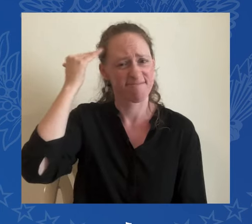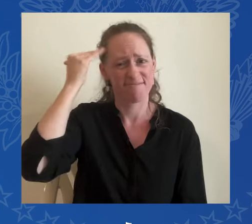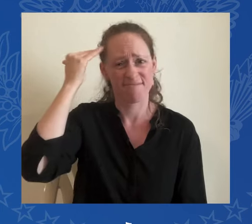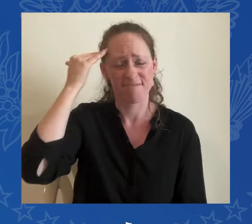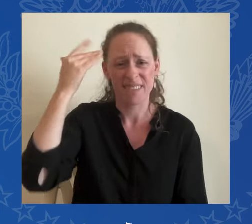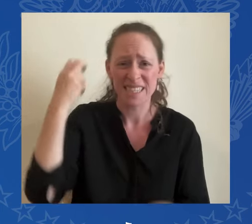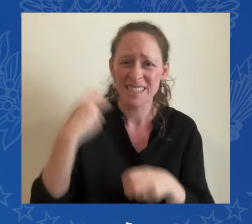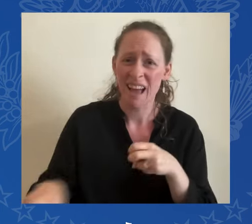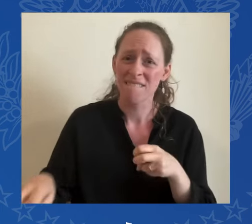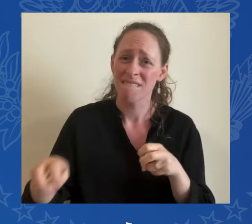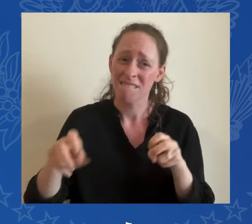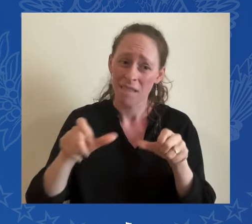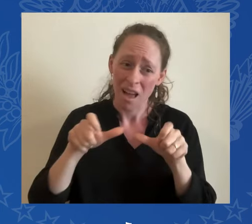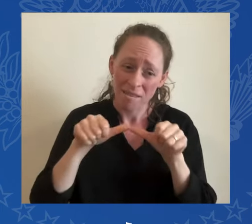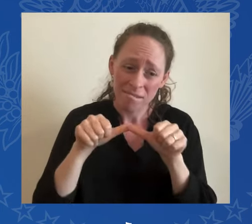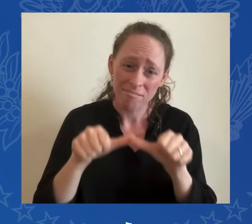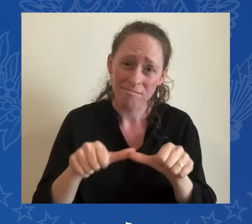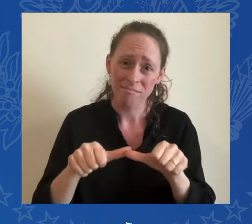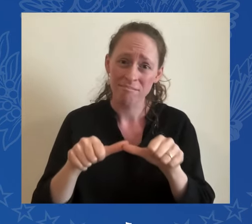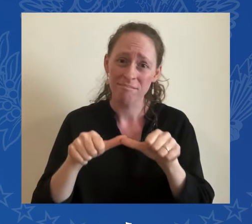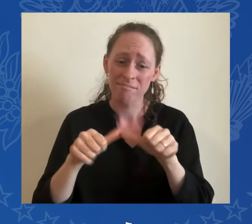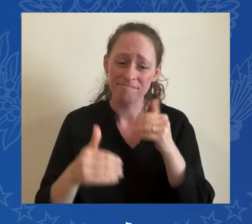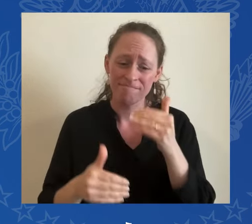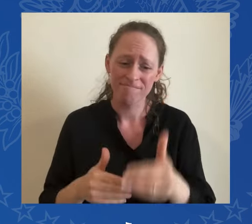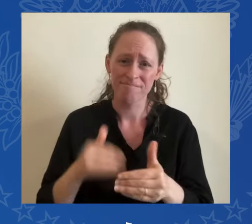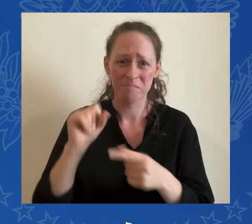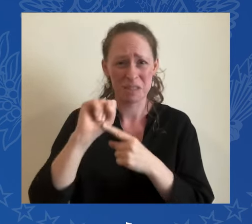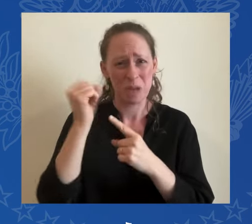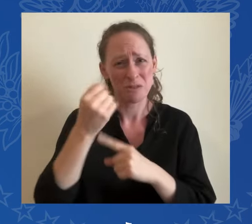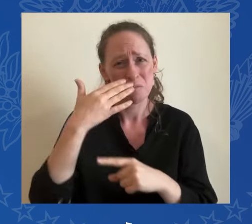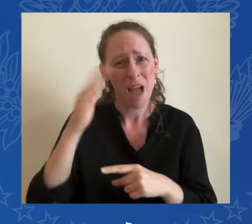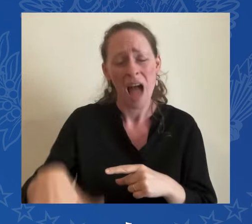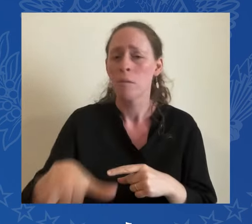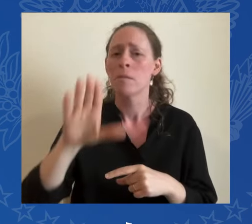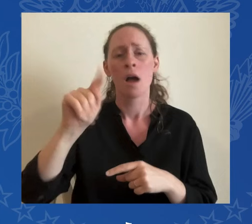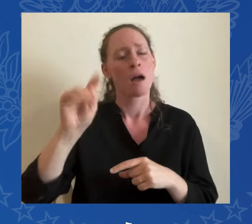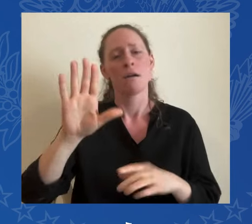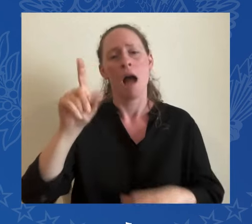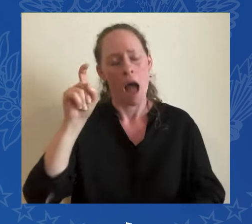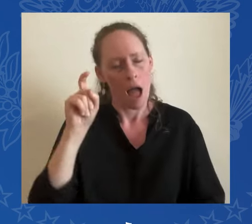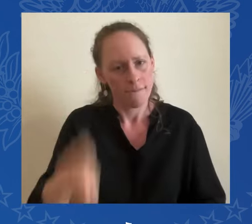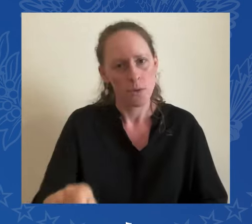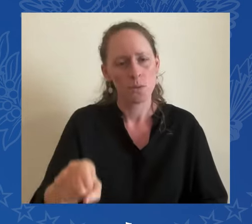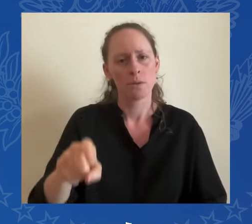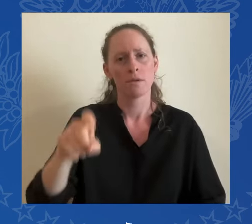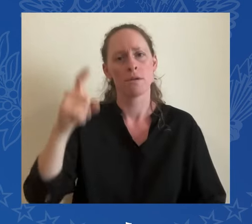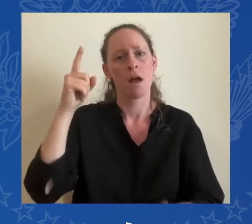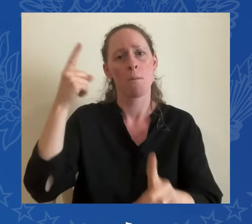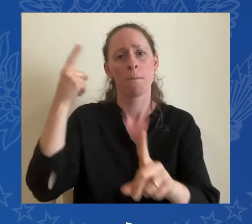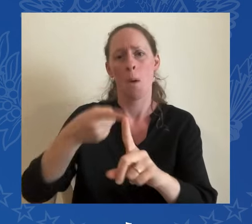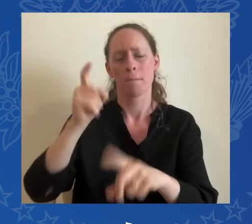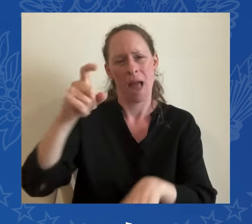so loud, our determination so clear that we can no longer be stopped. We will act.